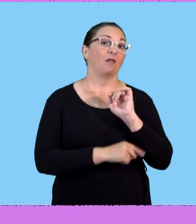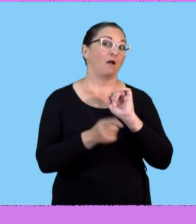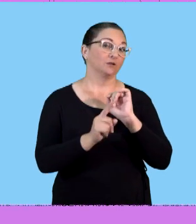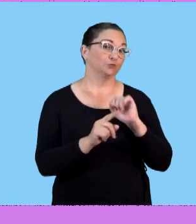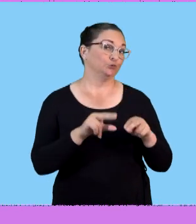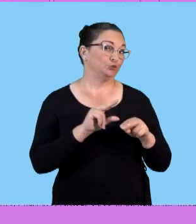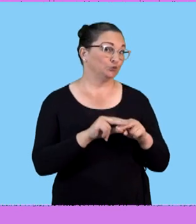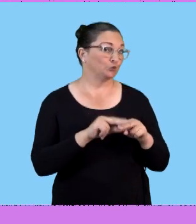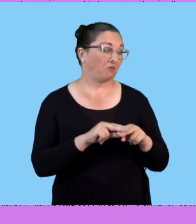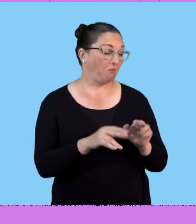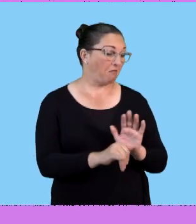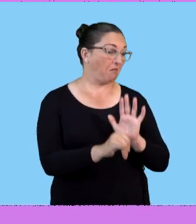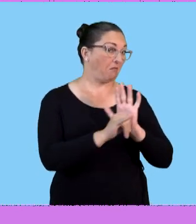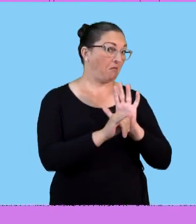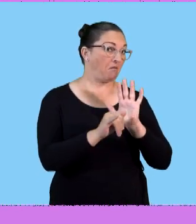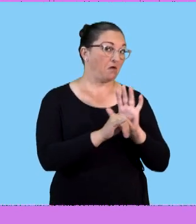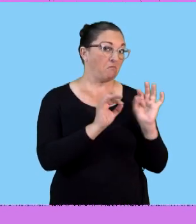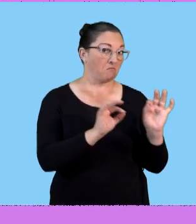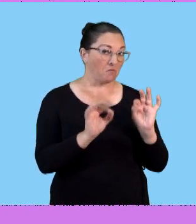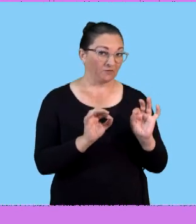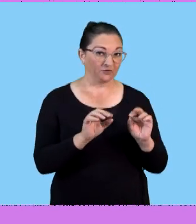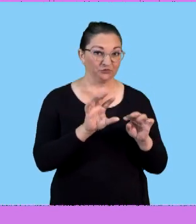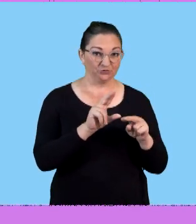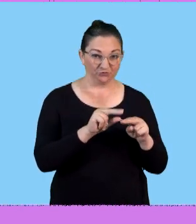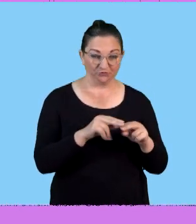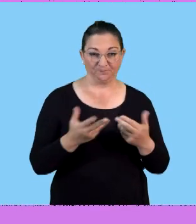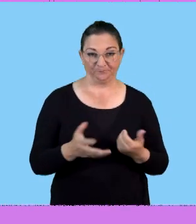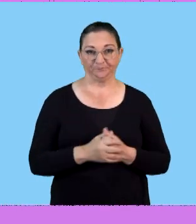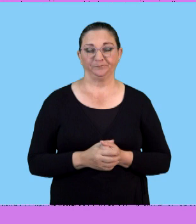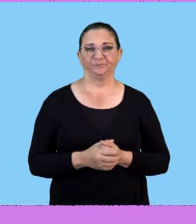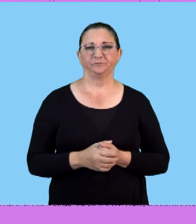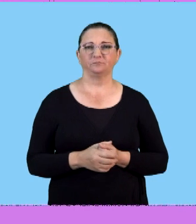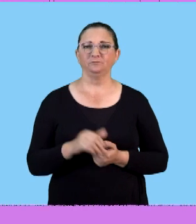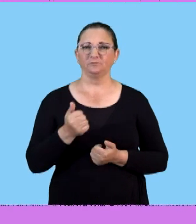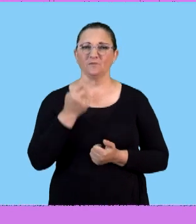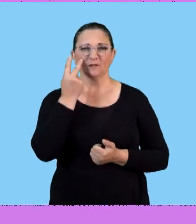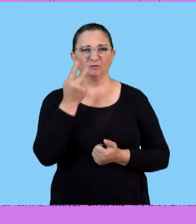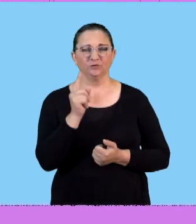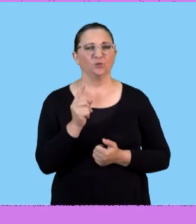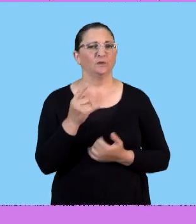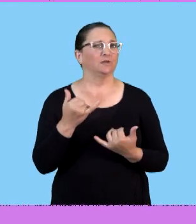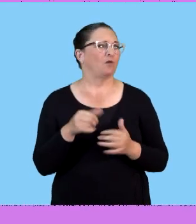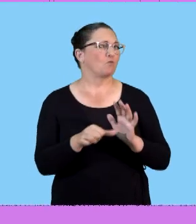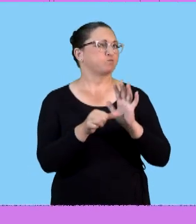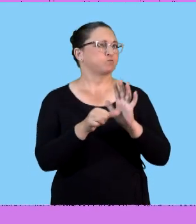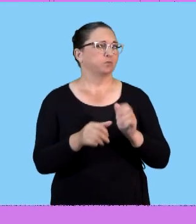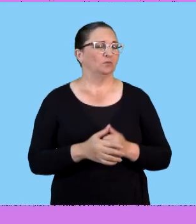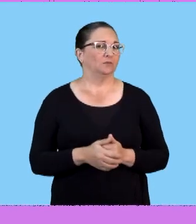lastly, identify and work with the correct units. Now let us quickly look at important